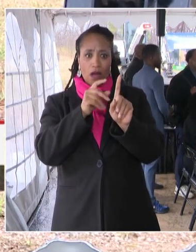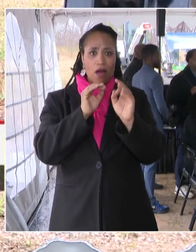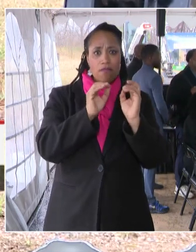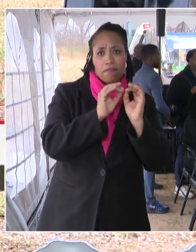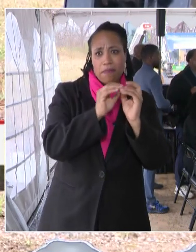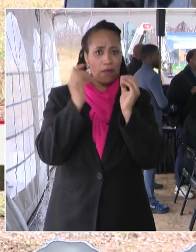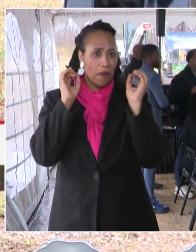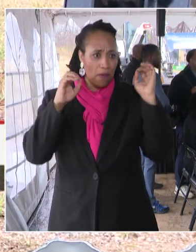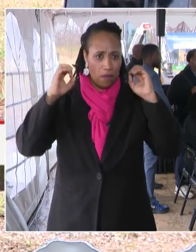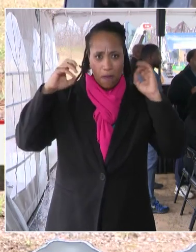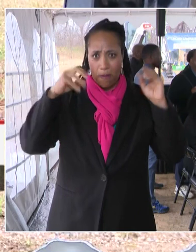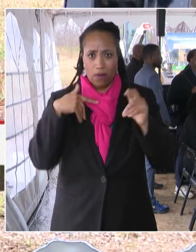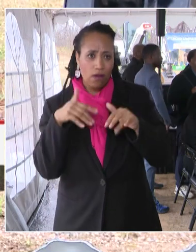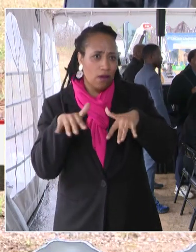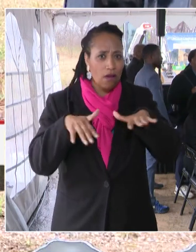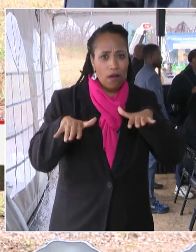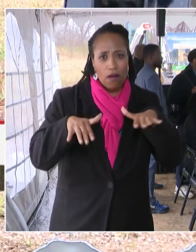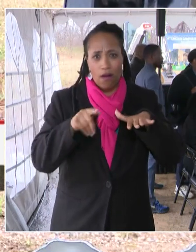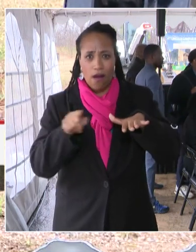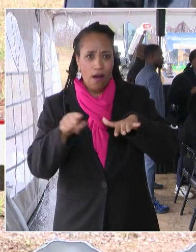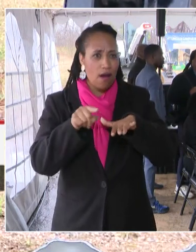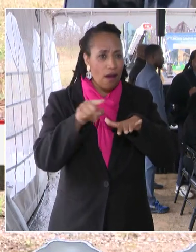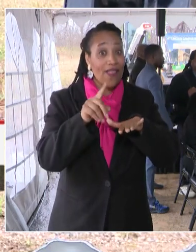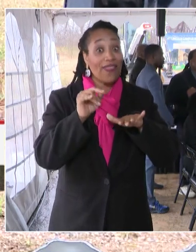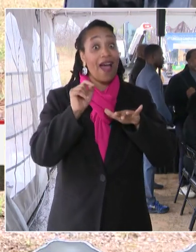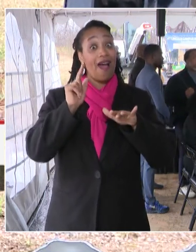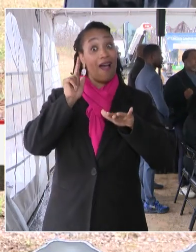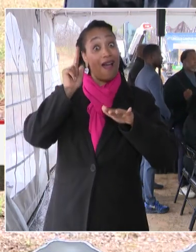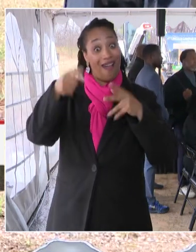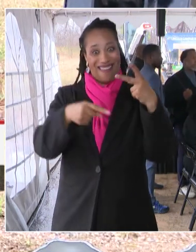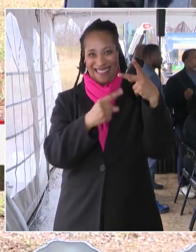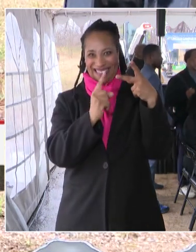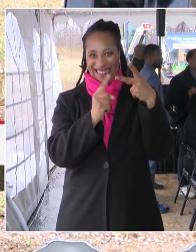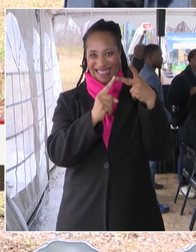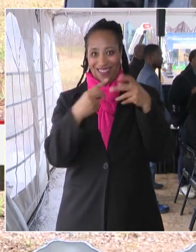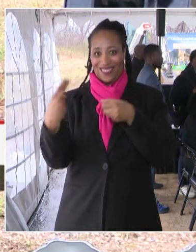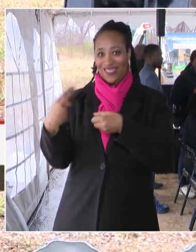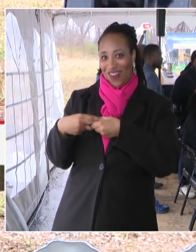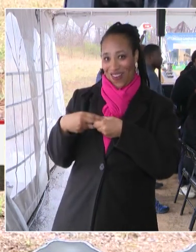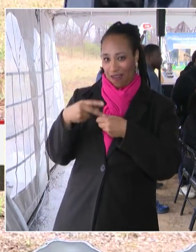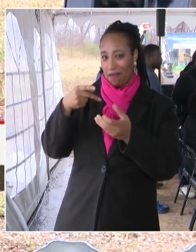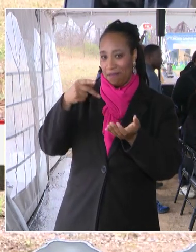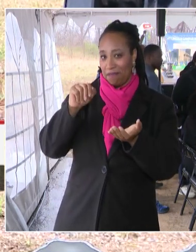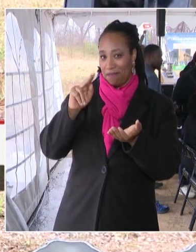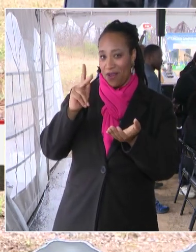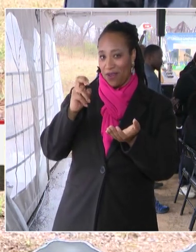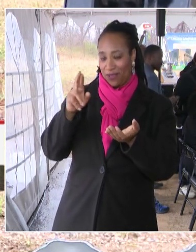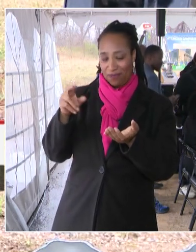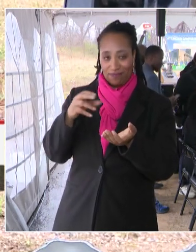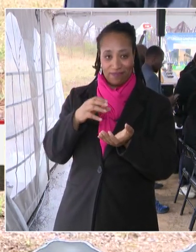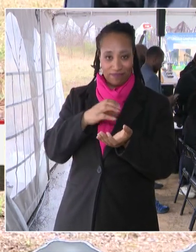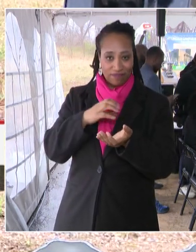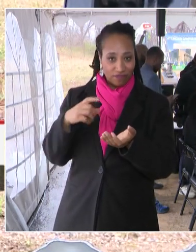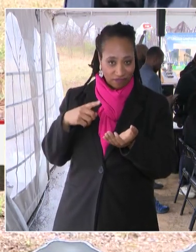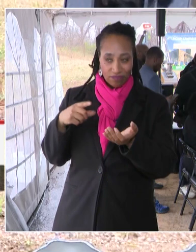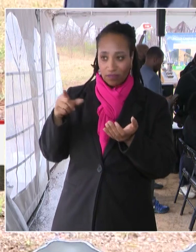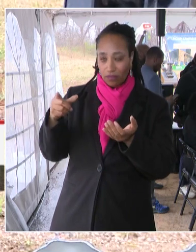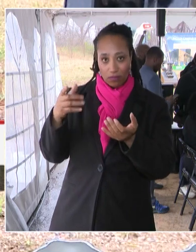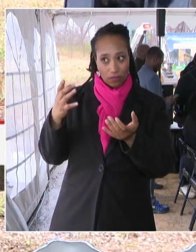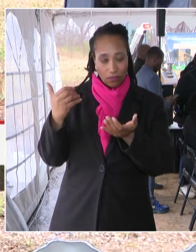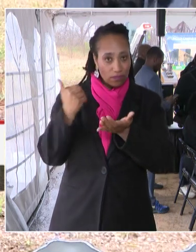Because sometimes, even where the commitment exists and the resources exist, it takes a little longer than you'd like to get things